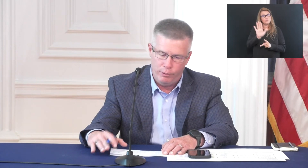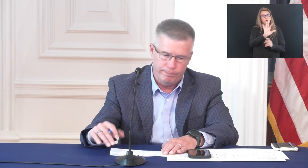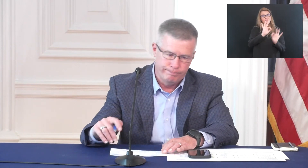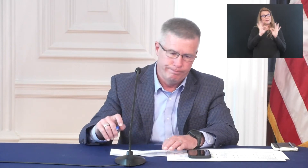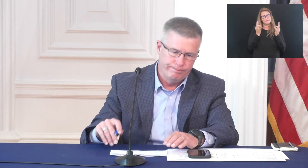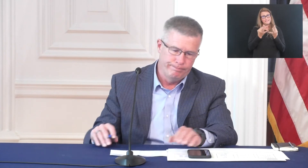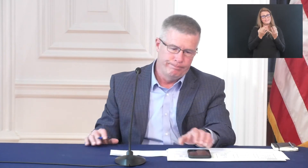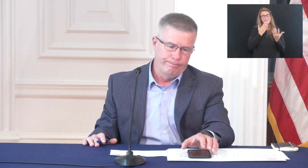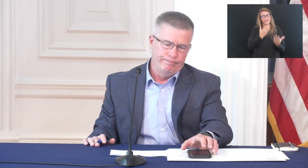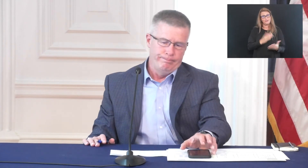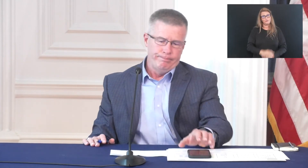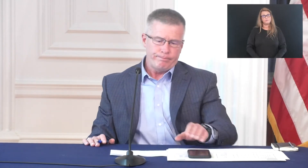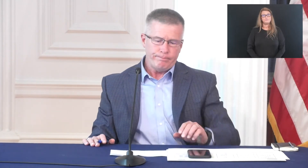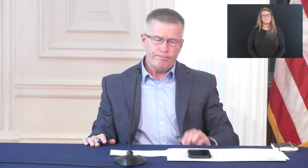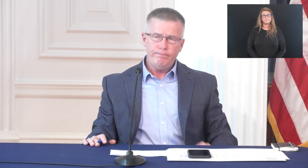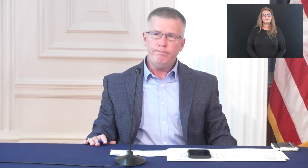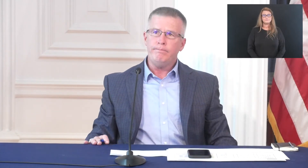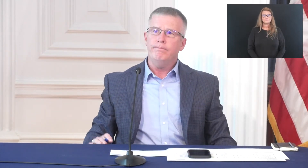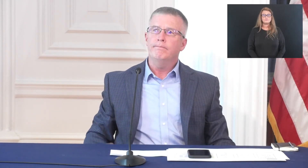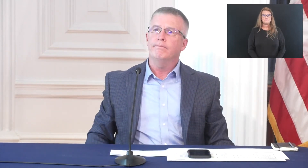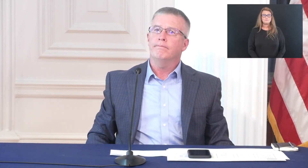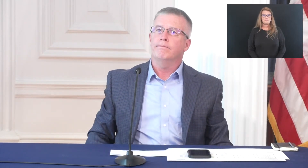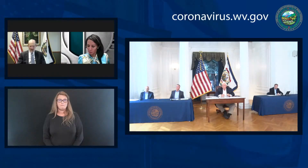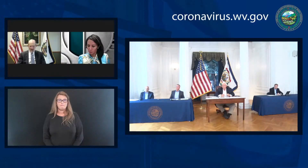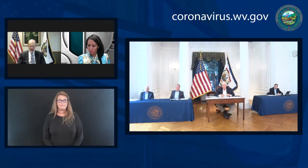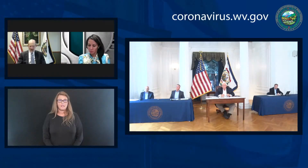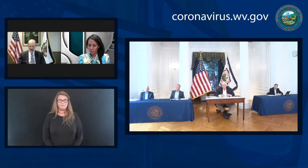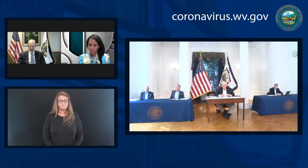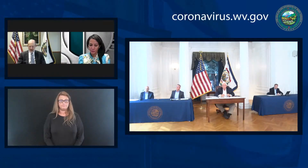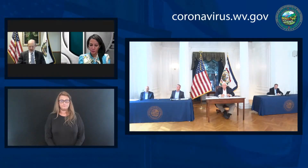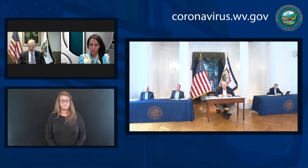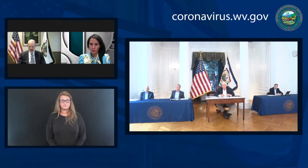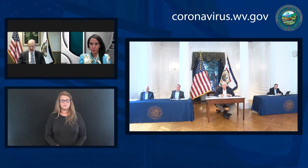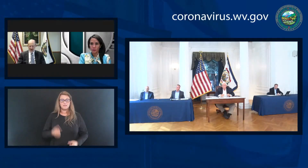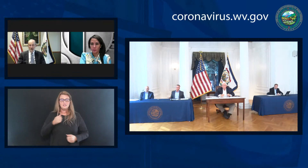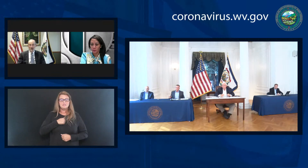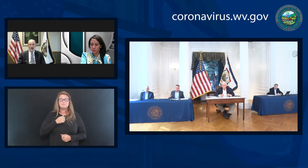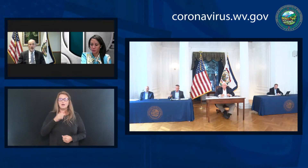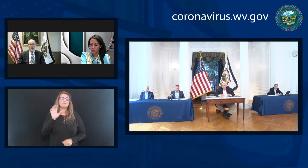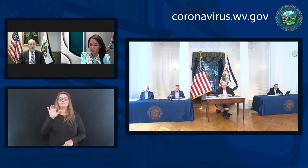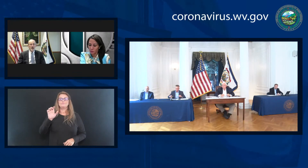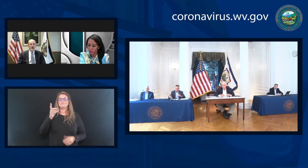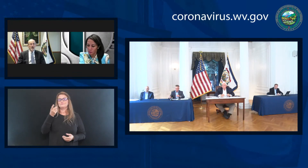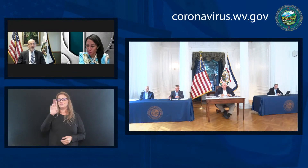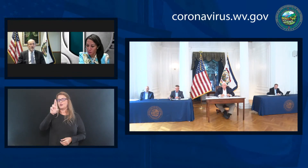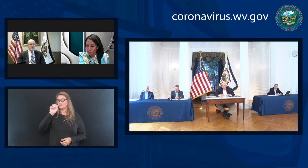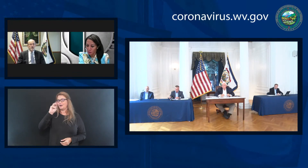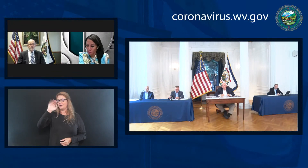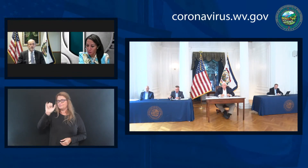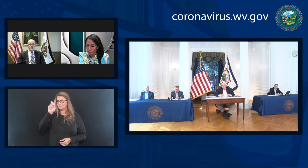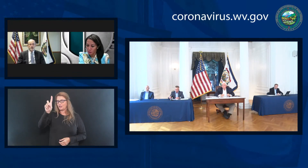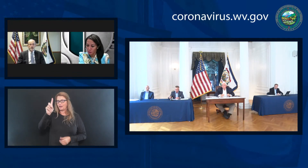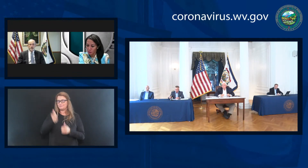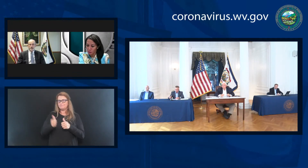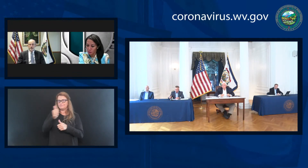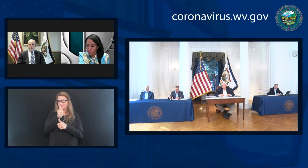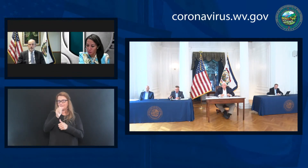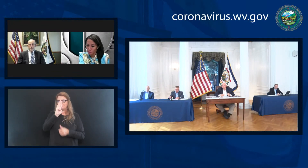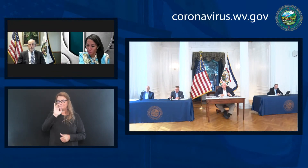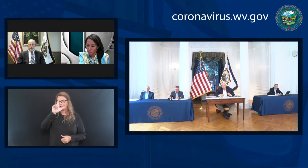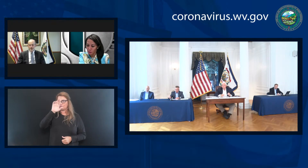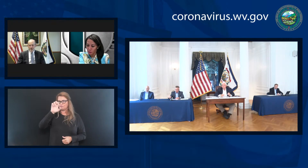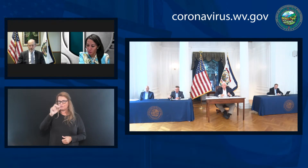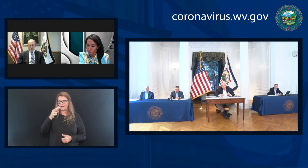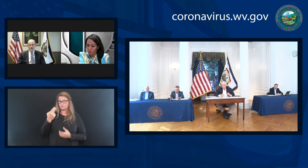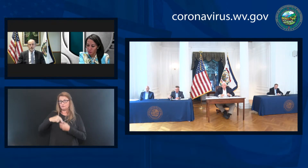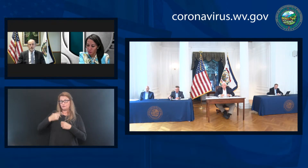Thank you. All right, thank you, sir. Dr. Inamjad, our State Health Officer, and Secretary Bill Crouch with the DHHR are also